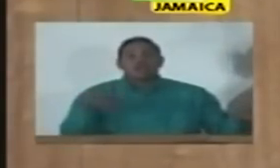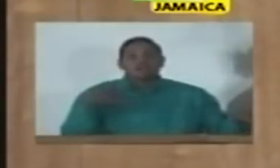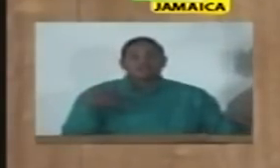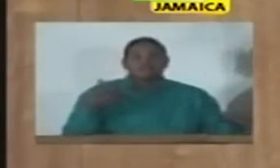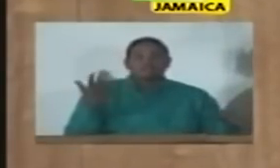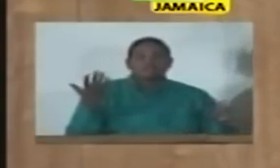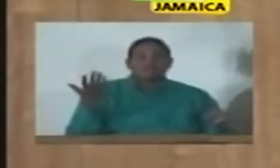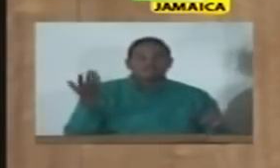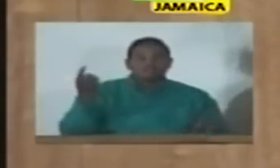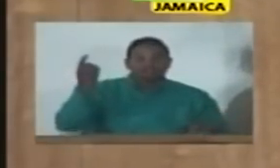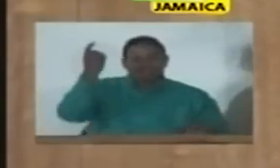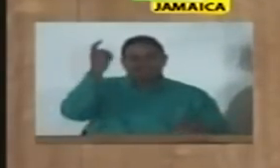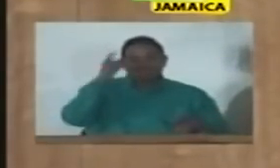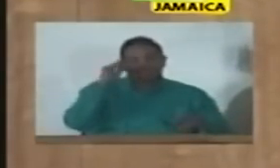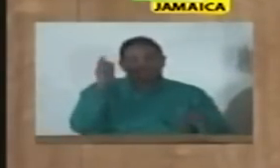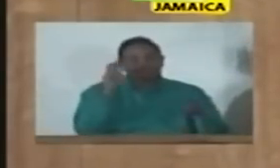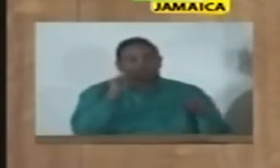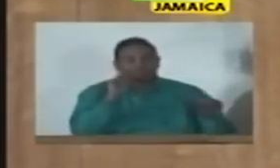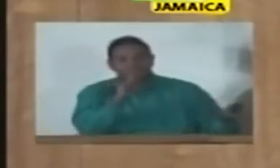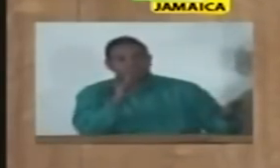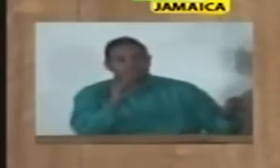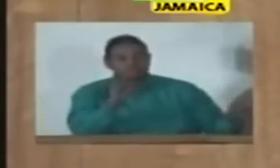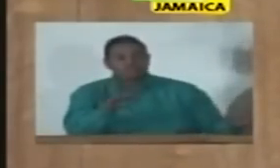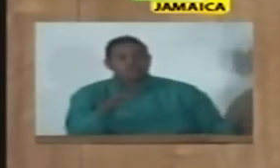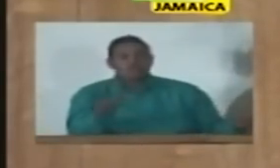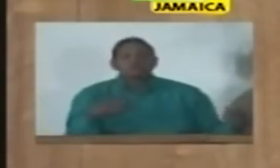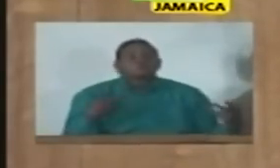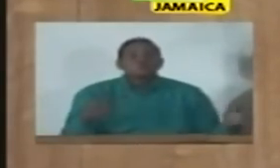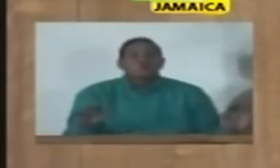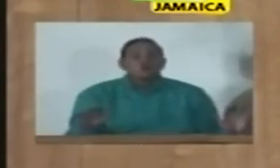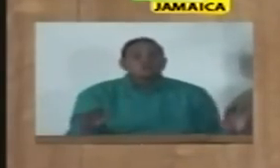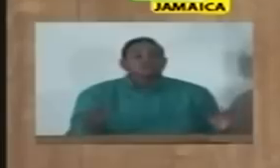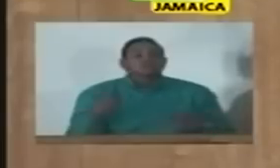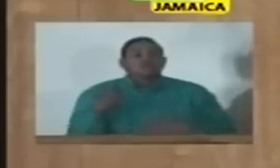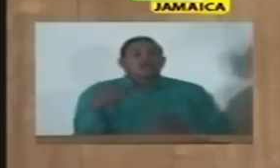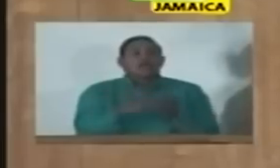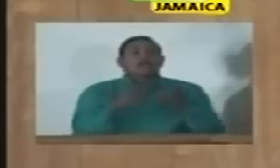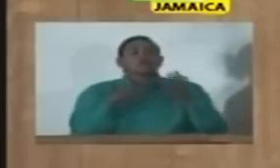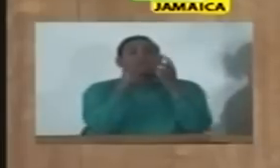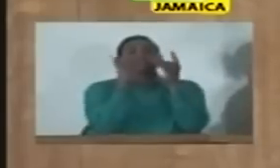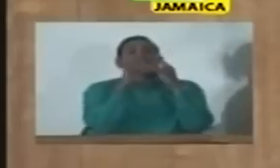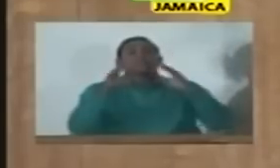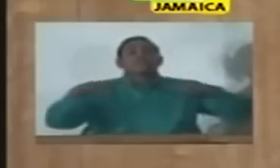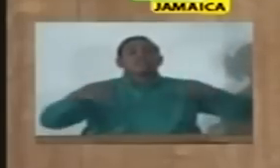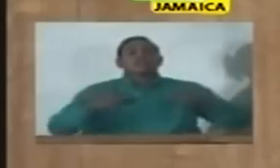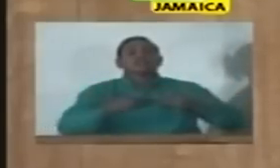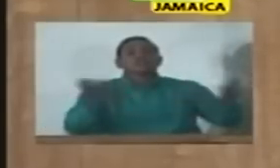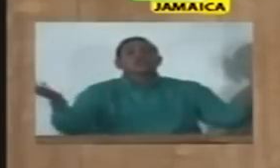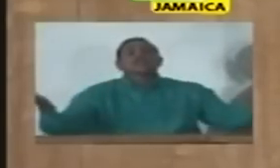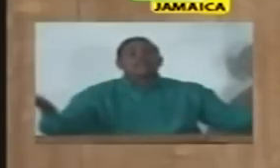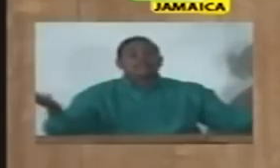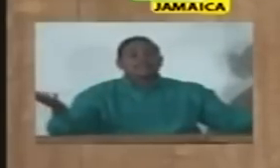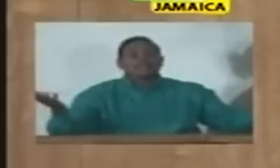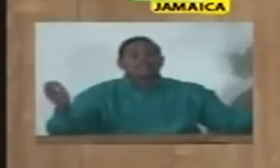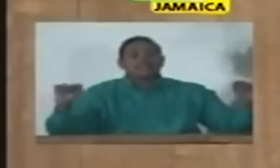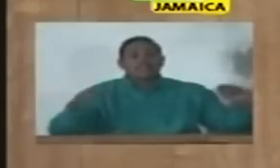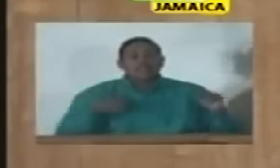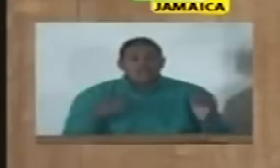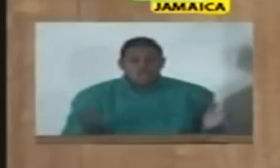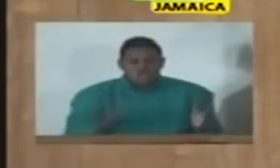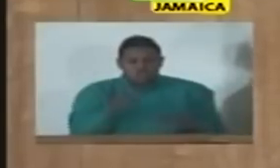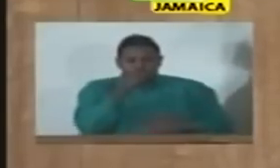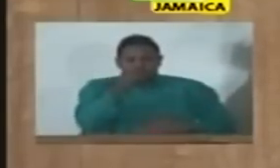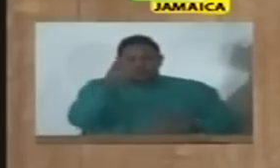to urge Mr. President, because again we got a statement today that wasn't circulated. Can I urge you,